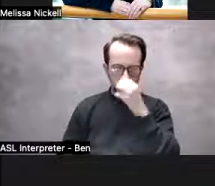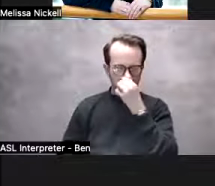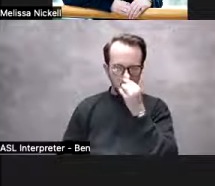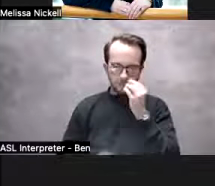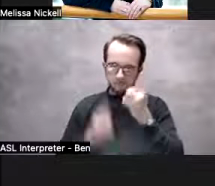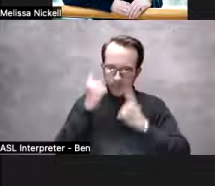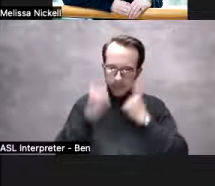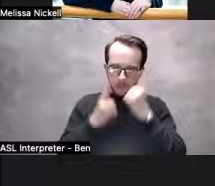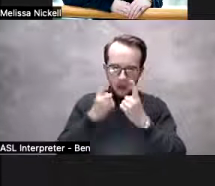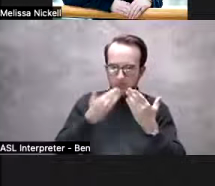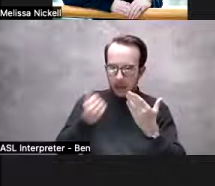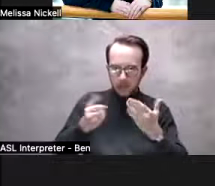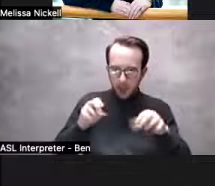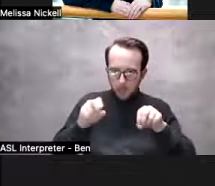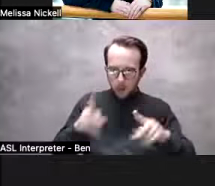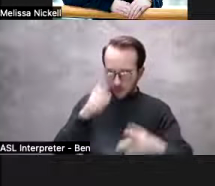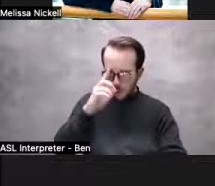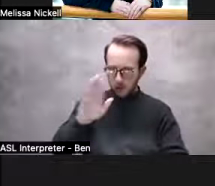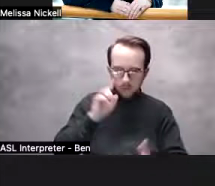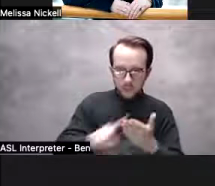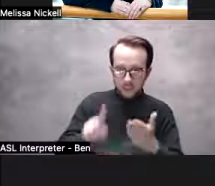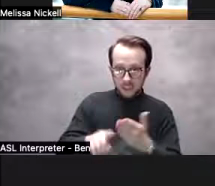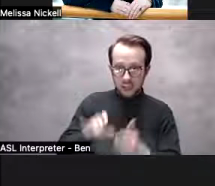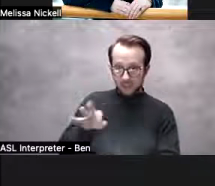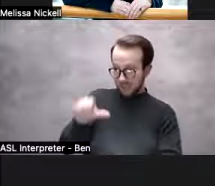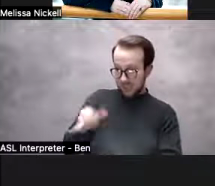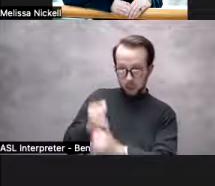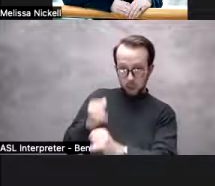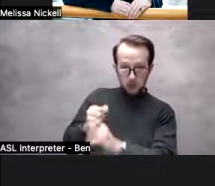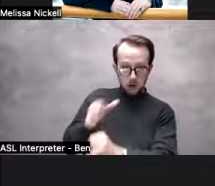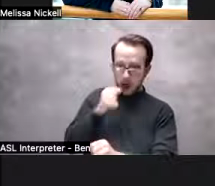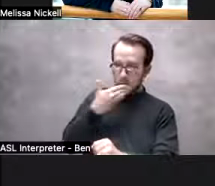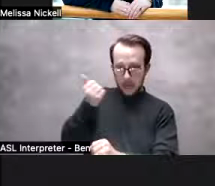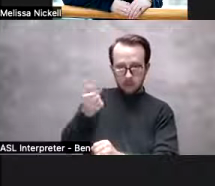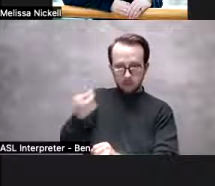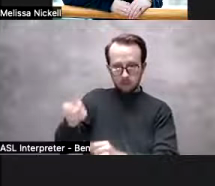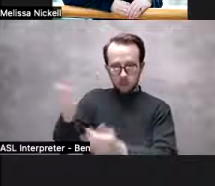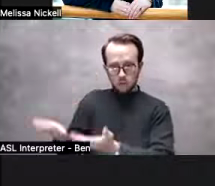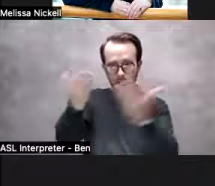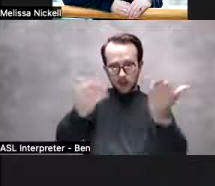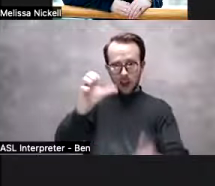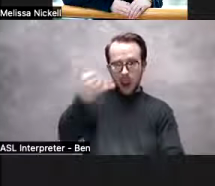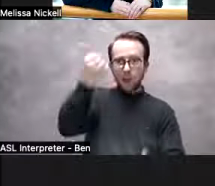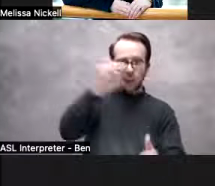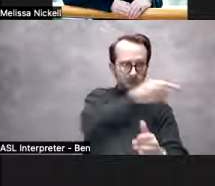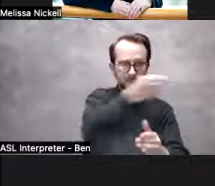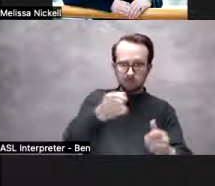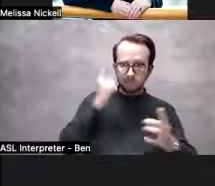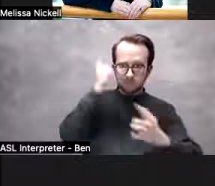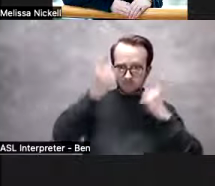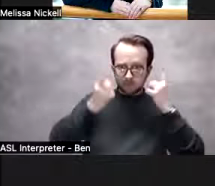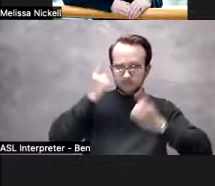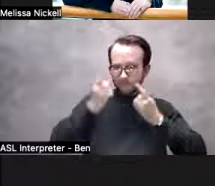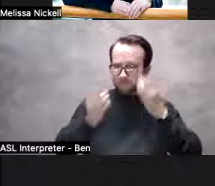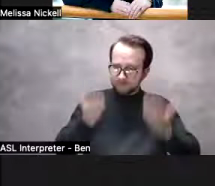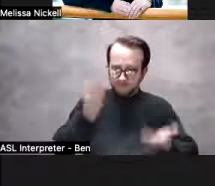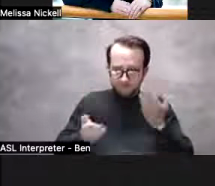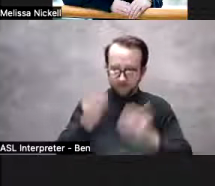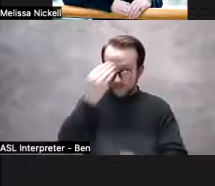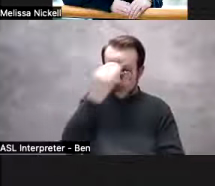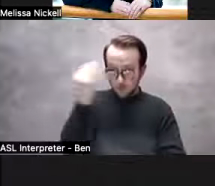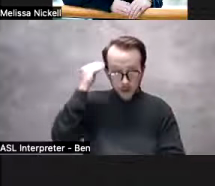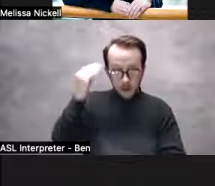your research. If their institute is not the best one, they might recommend other institutes you want to consider. Keep in mind all the different institutes